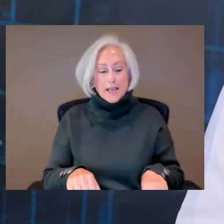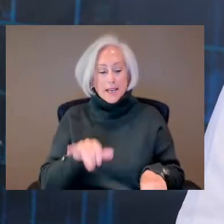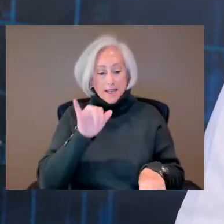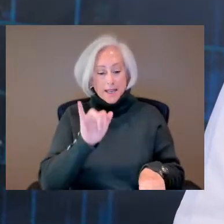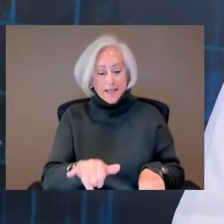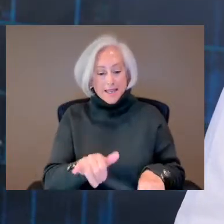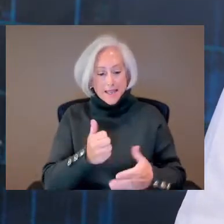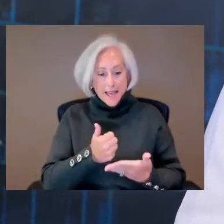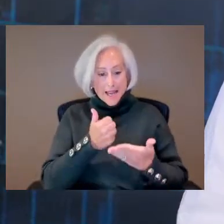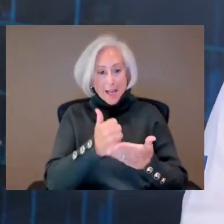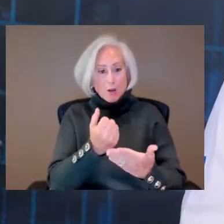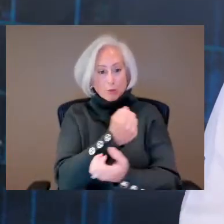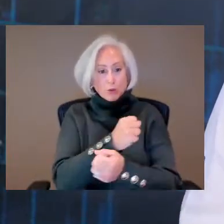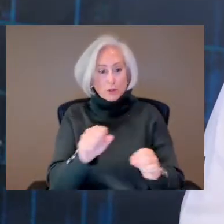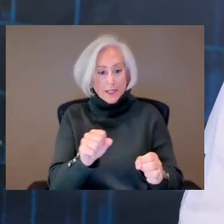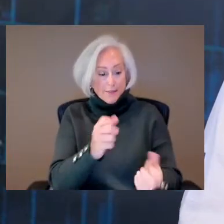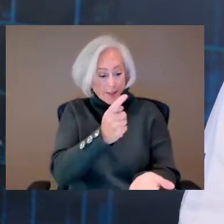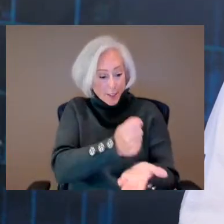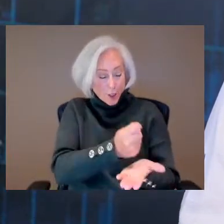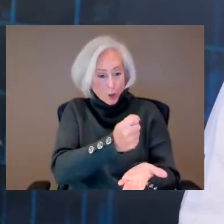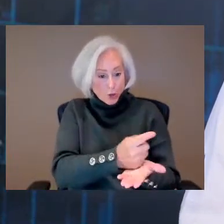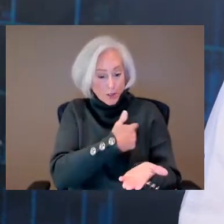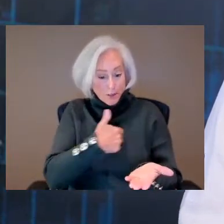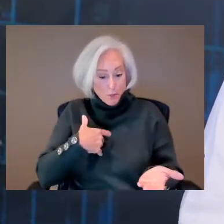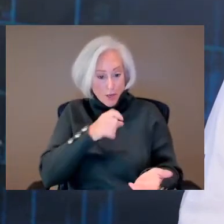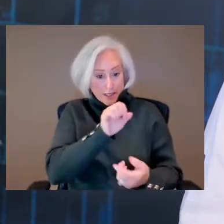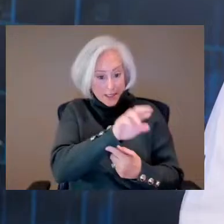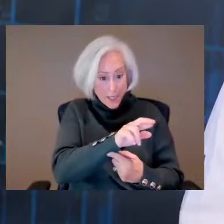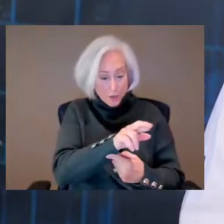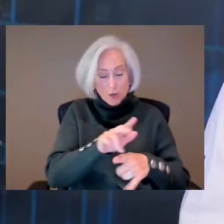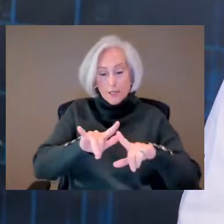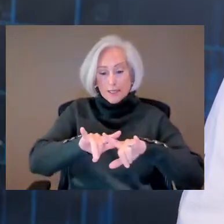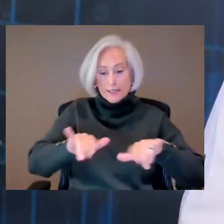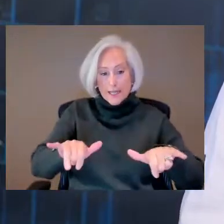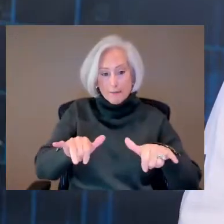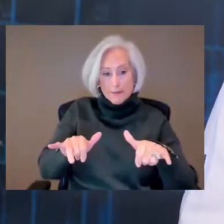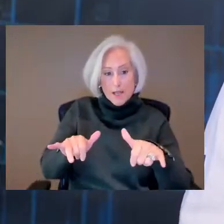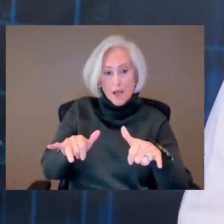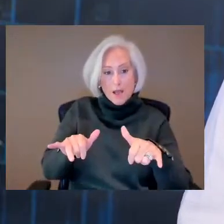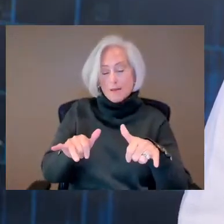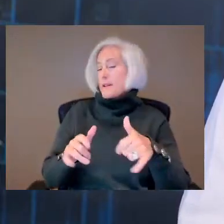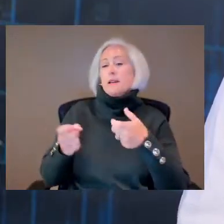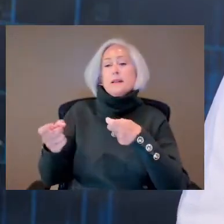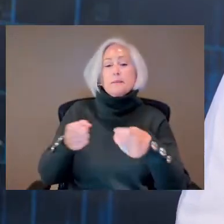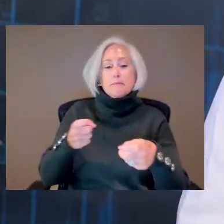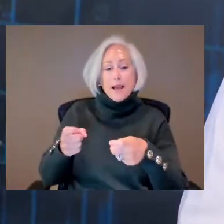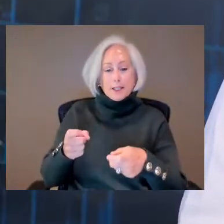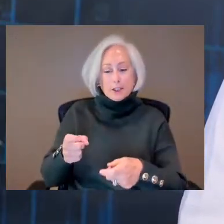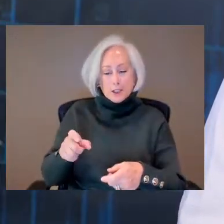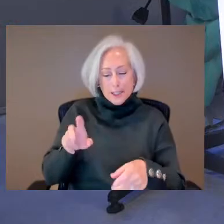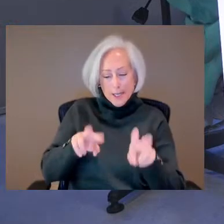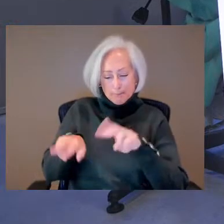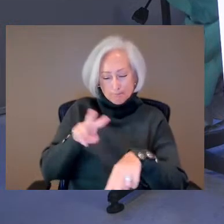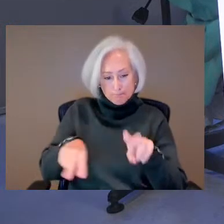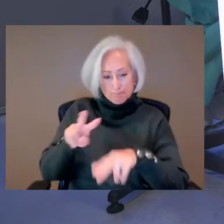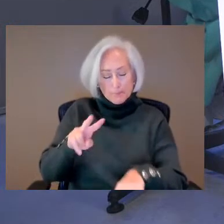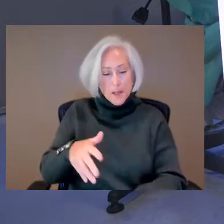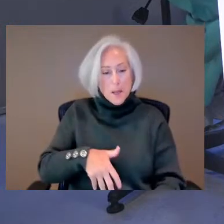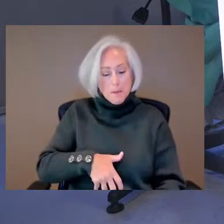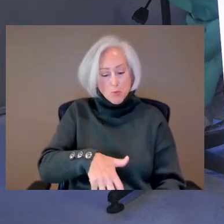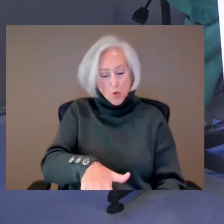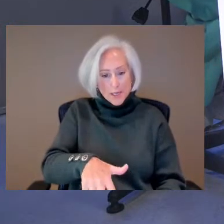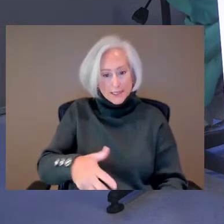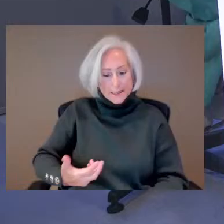breast cancer while also monitoring, seeing how baby is doing, and then going from there. So when we